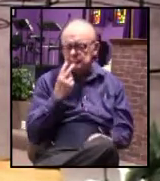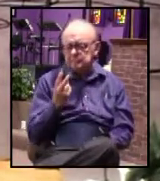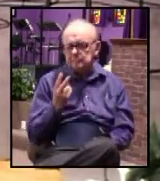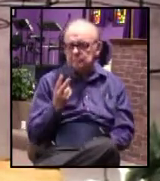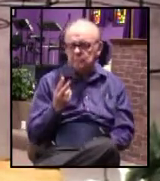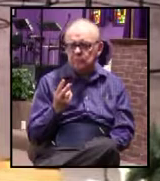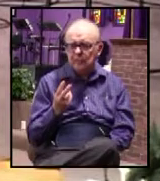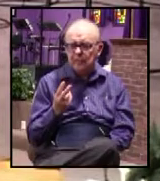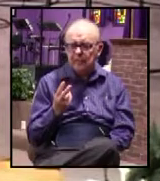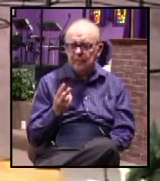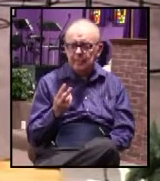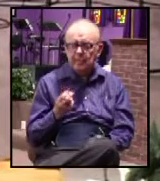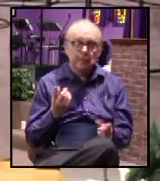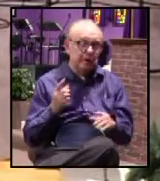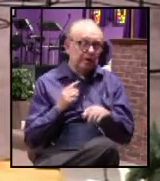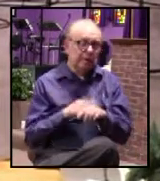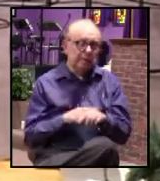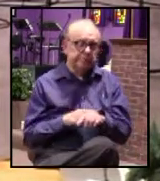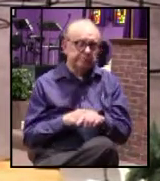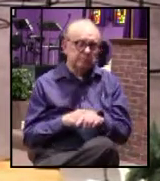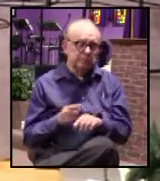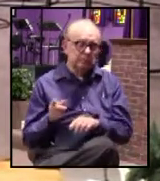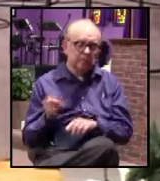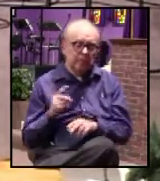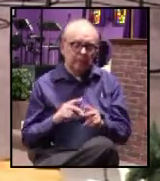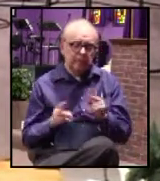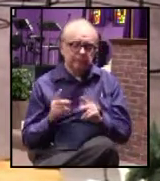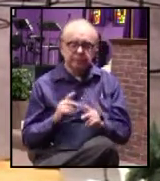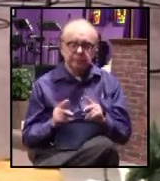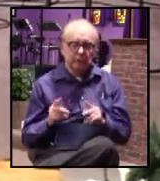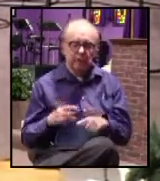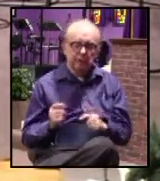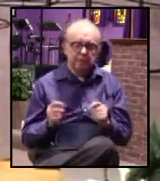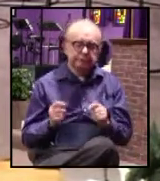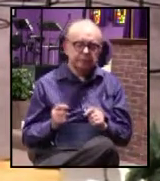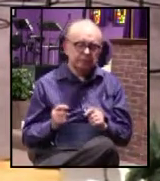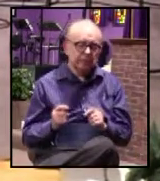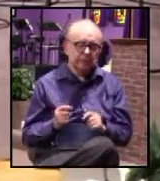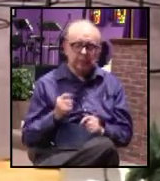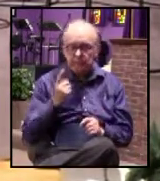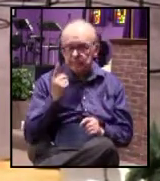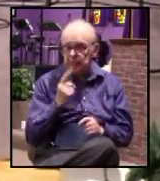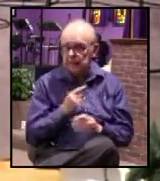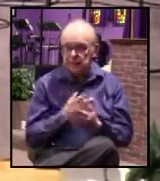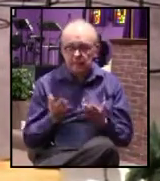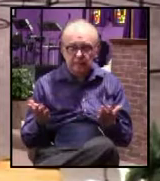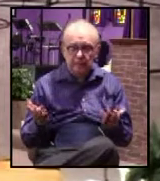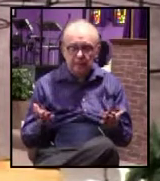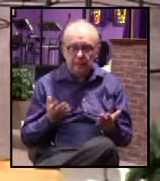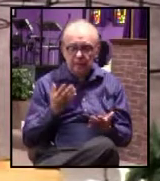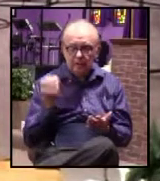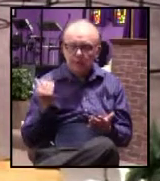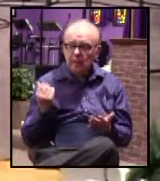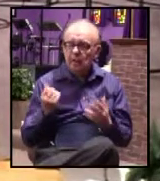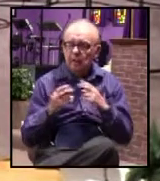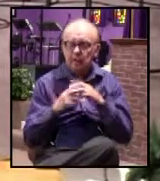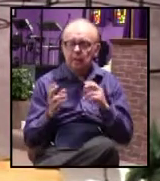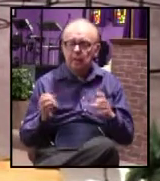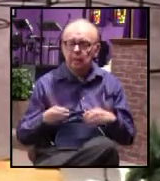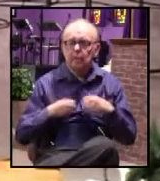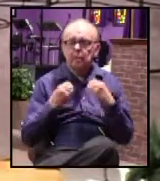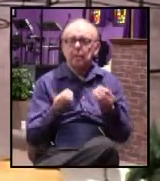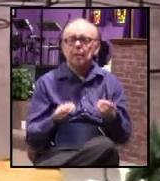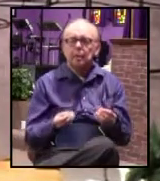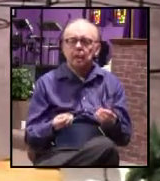see, a lot of times there are people that are trying to figure this whole thing out. And the best analogy that I can give